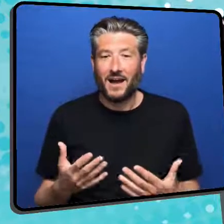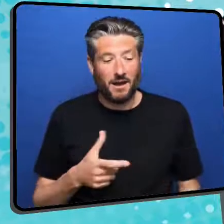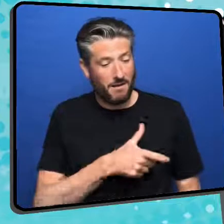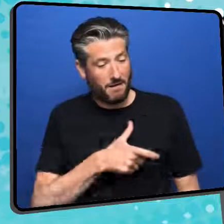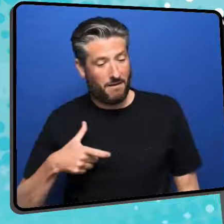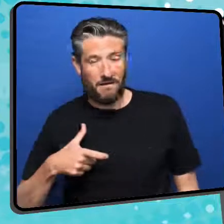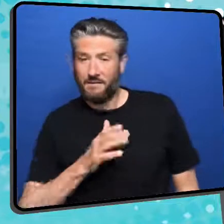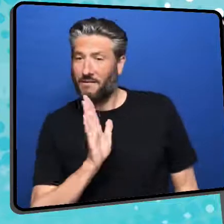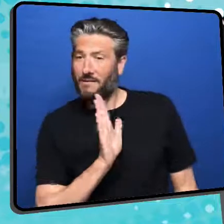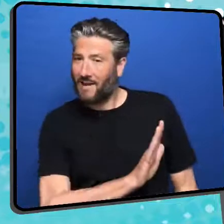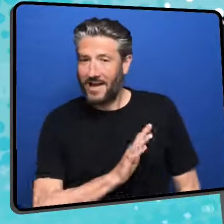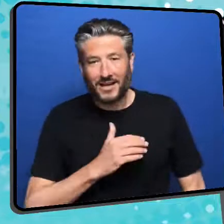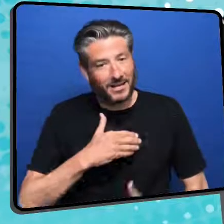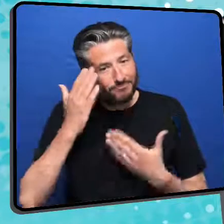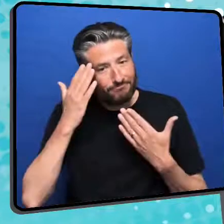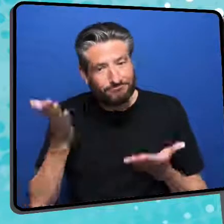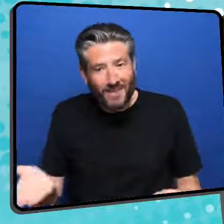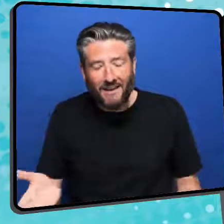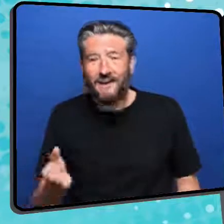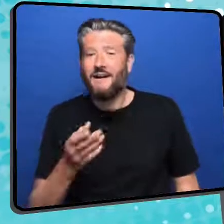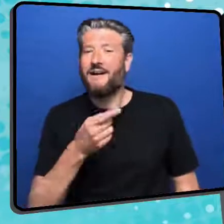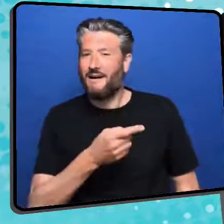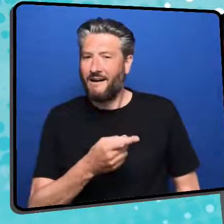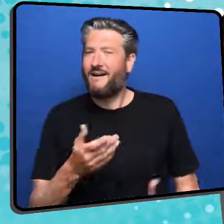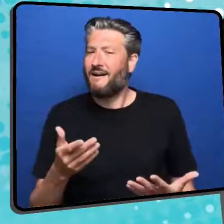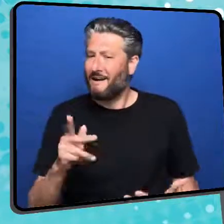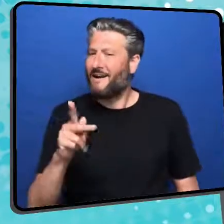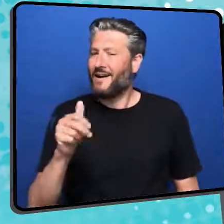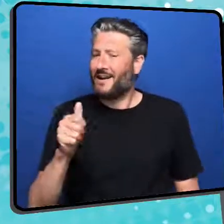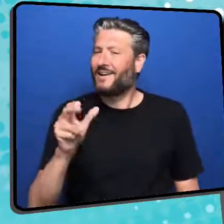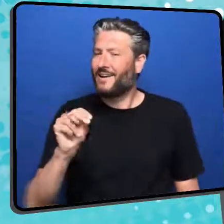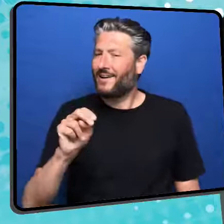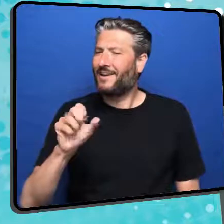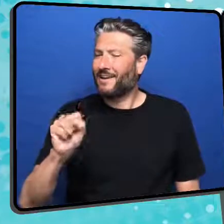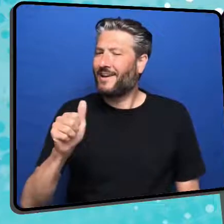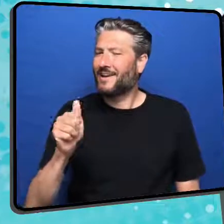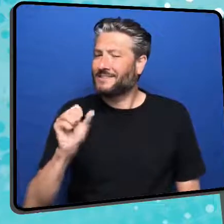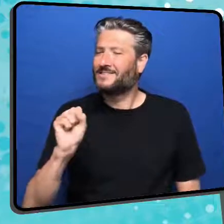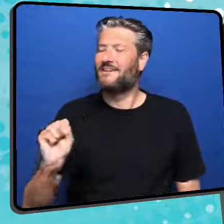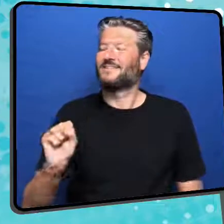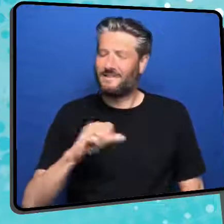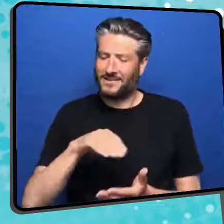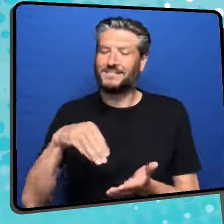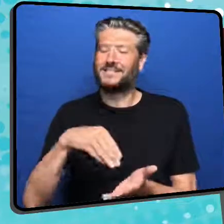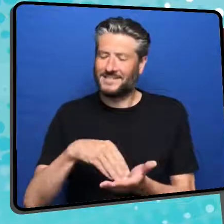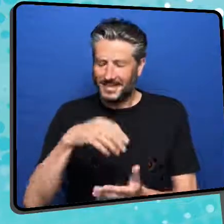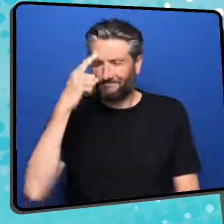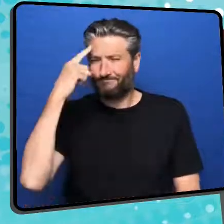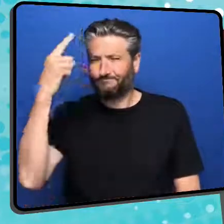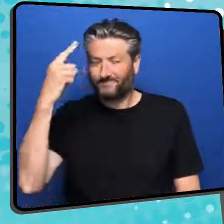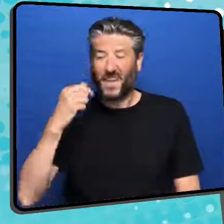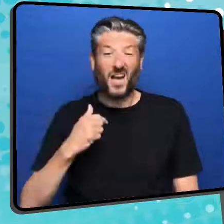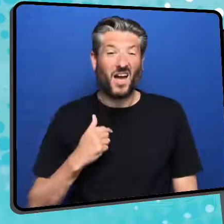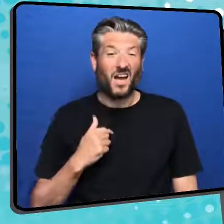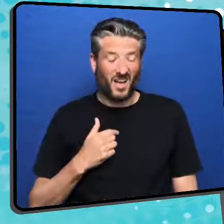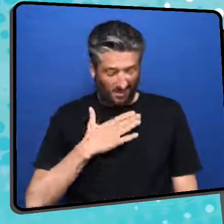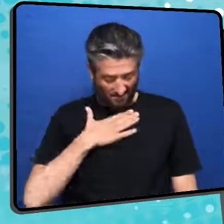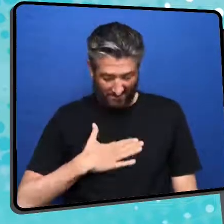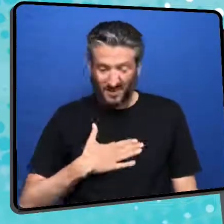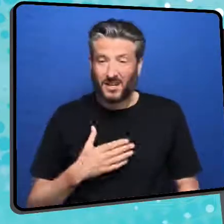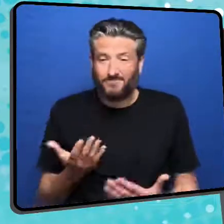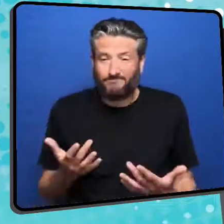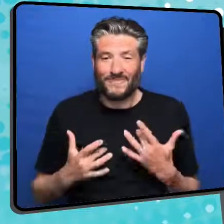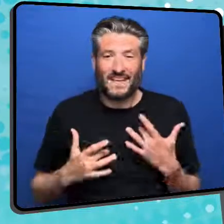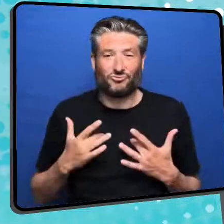on your t-shirt. There we go. That's always a win. Mine's very plain and boring compared. It has a very cool logo. This is like